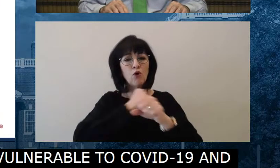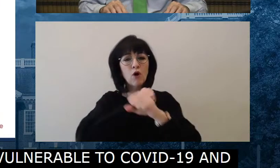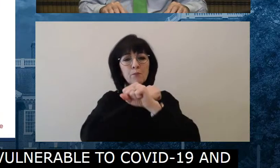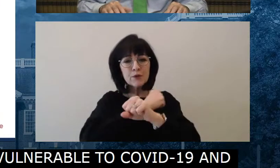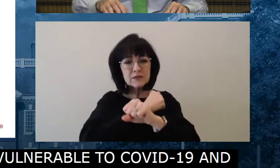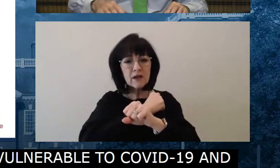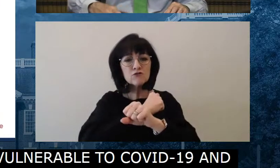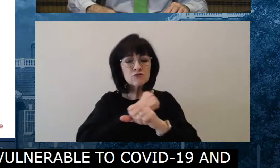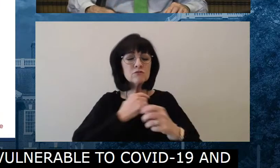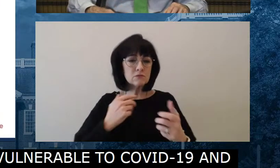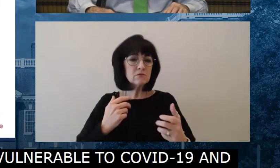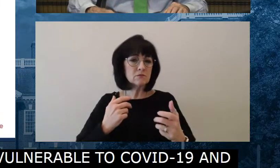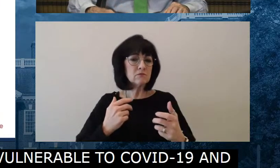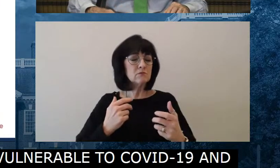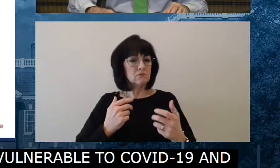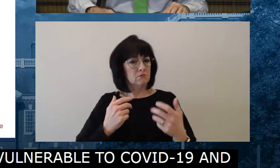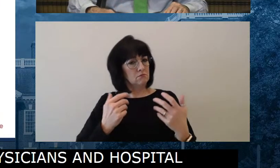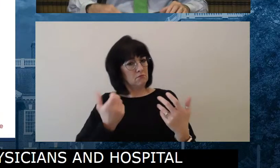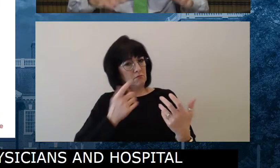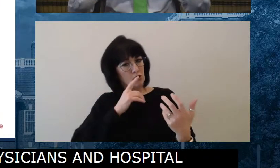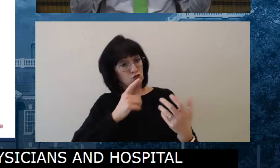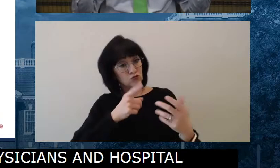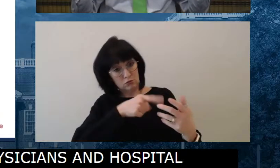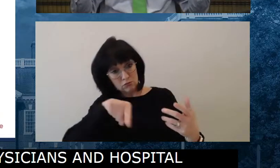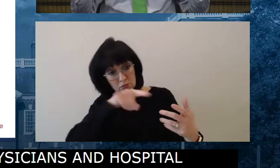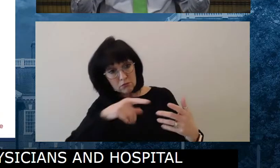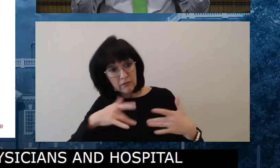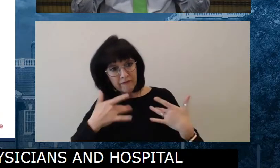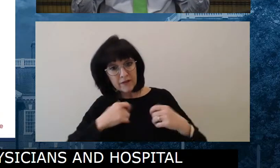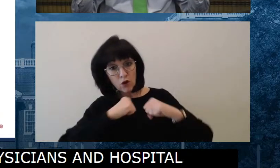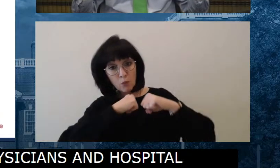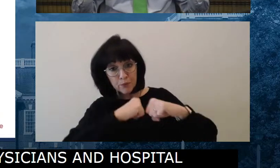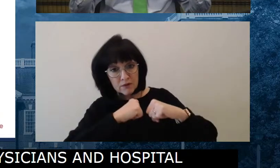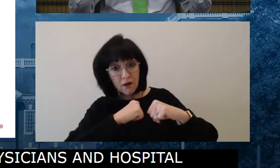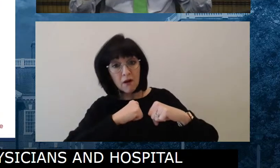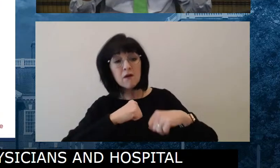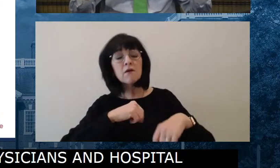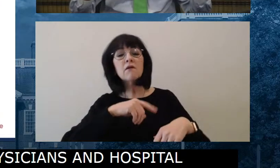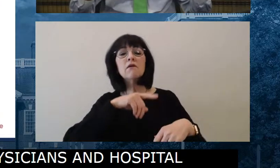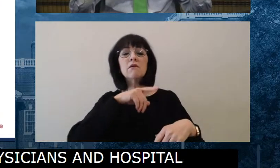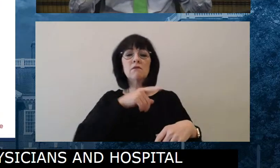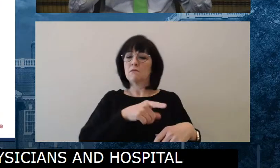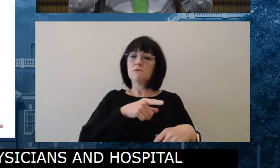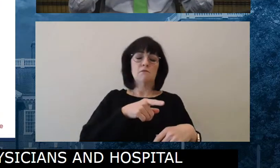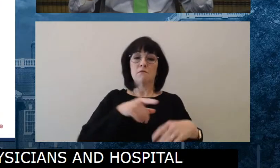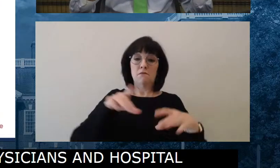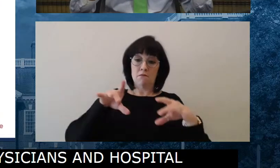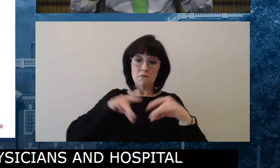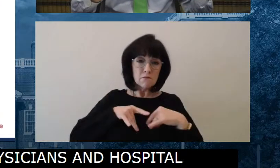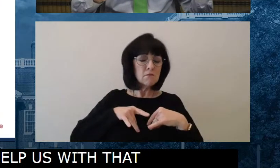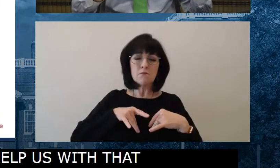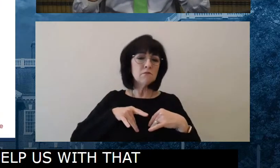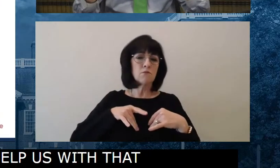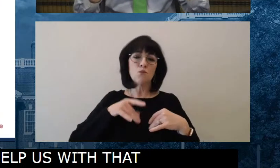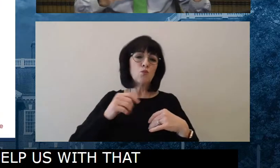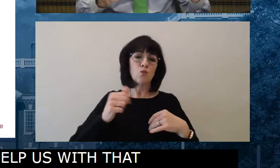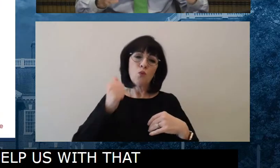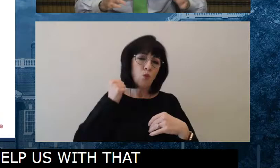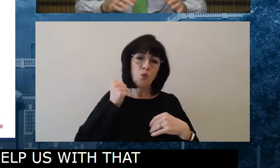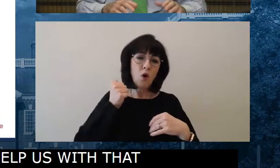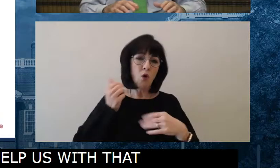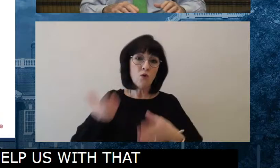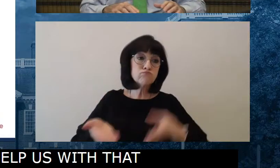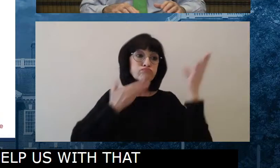are going to step up to help us with that obligation. We don't have the resources, frankly, or the ability to